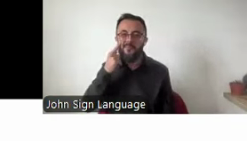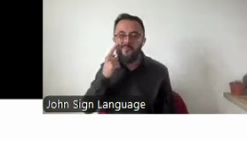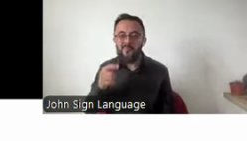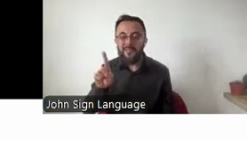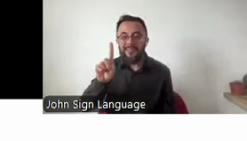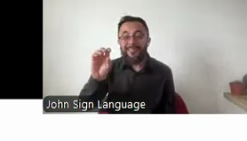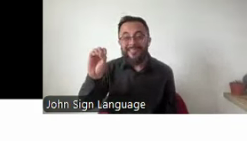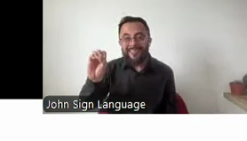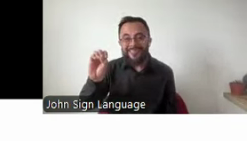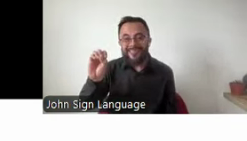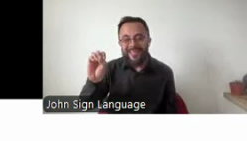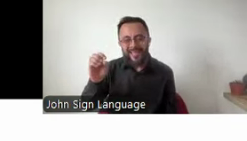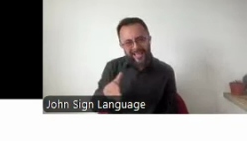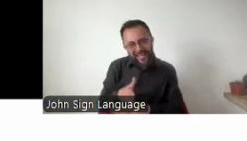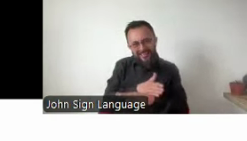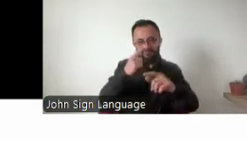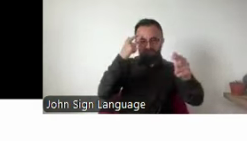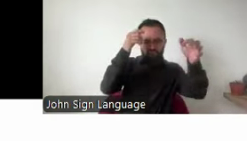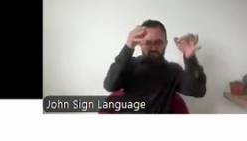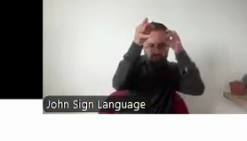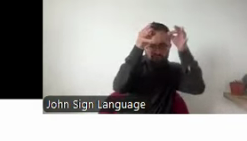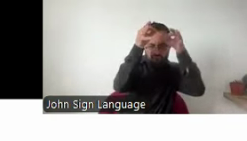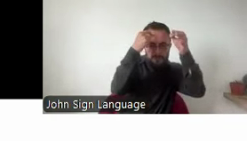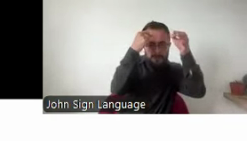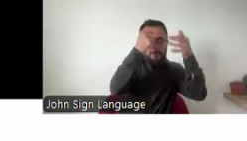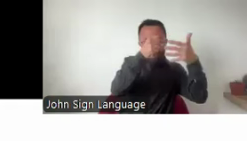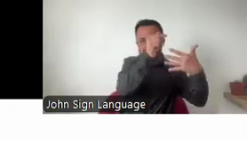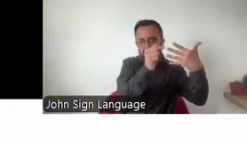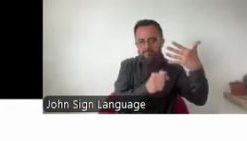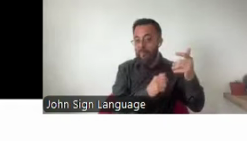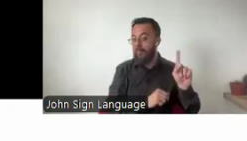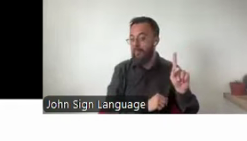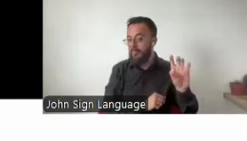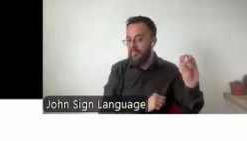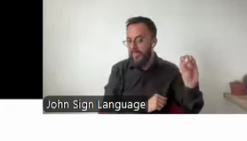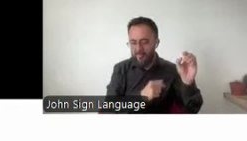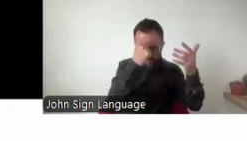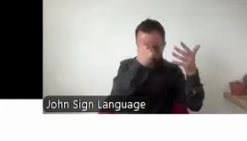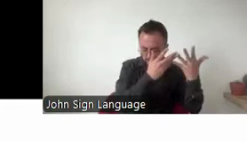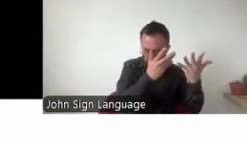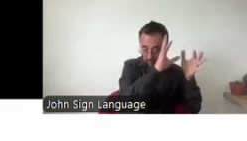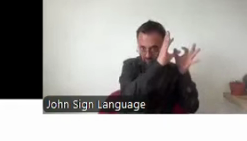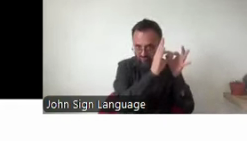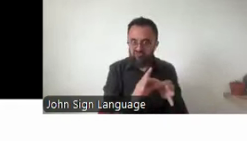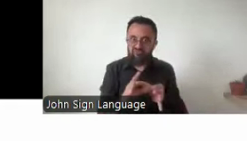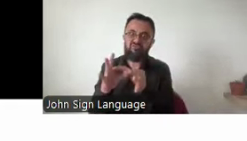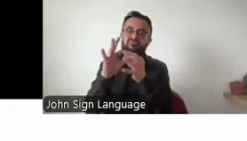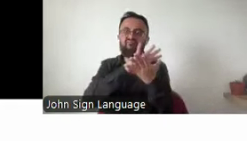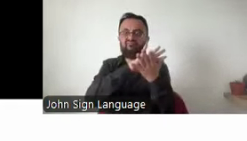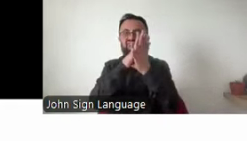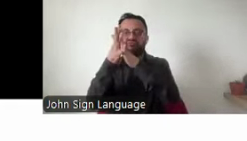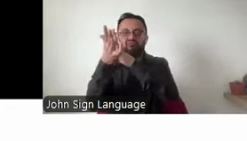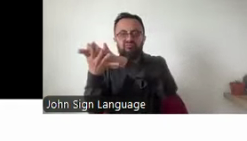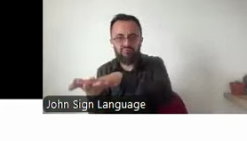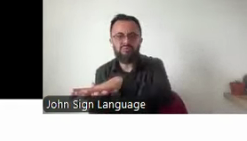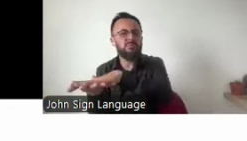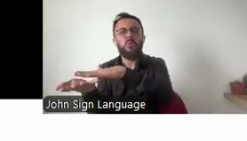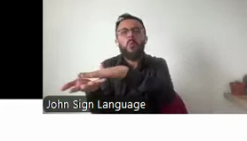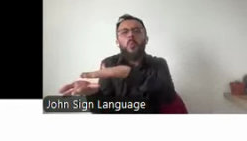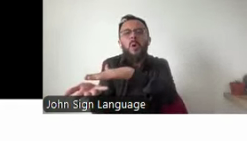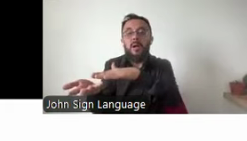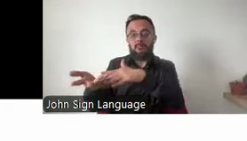develop specific actions that countries can take. And there's 40 of those actions. And